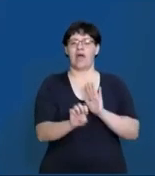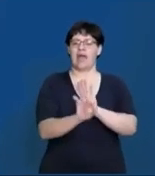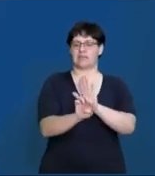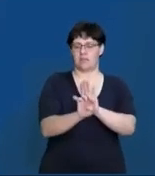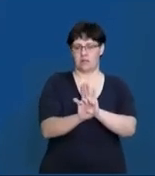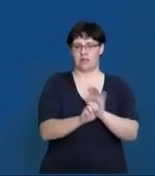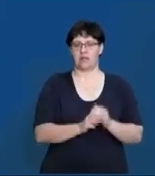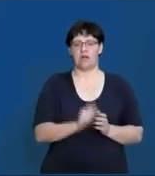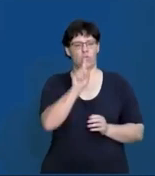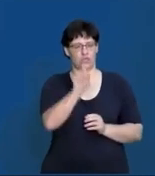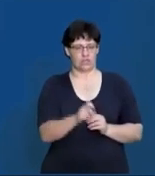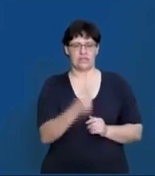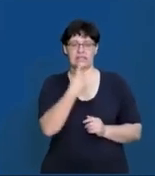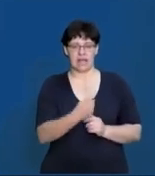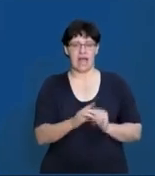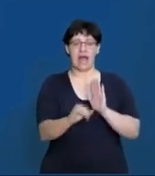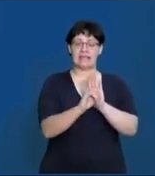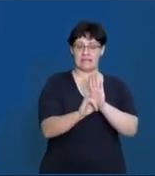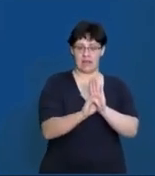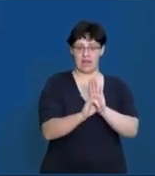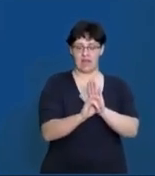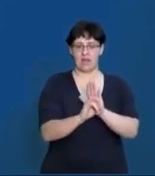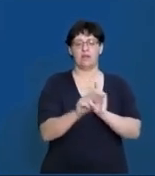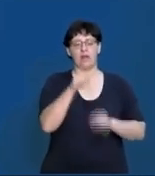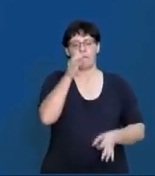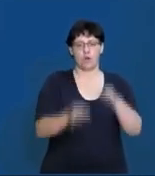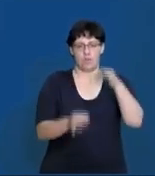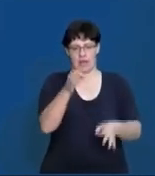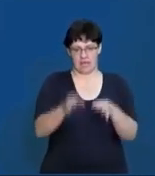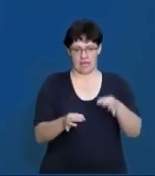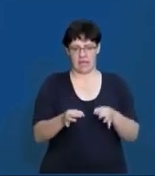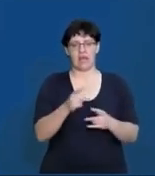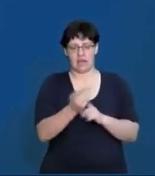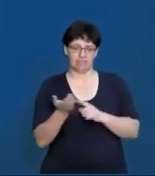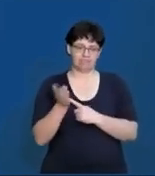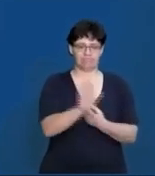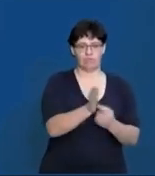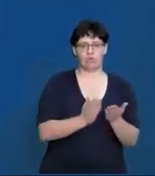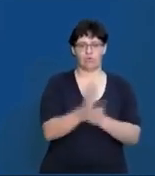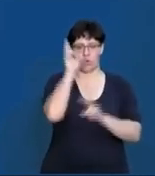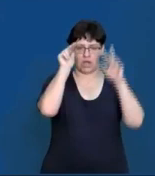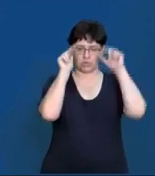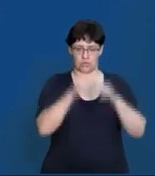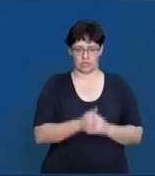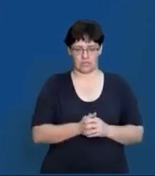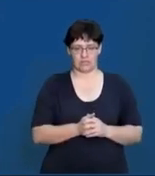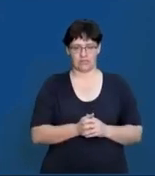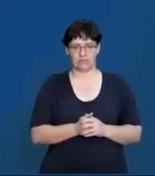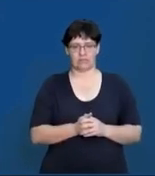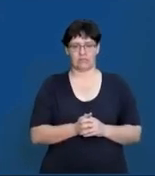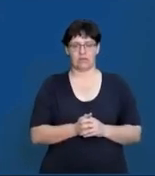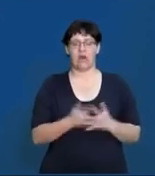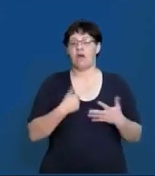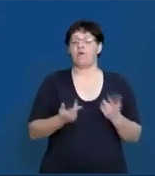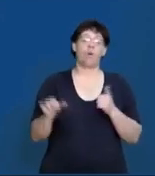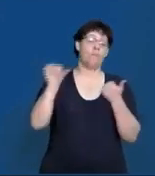Let's look for an example. This is an example of a question. It says identify the type of monopoly that is depicted in that